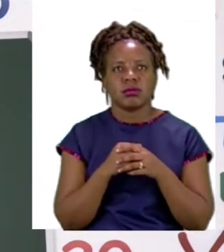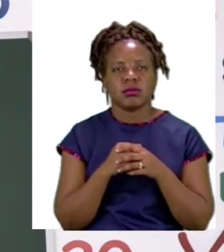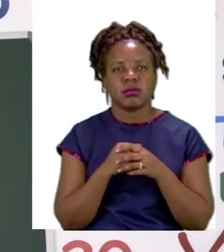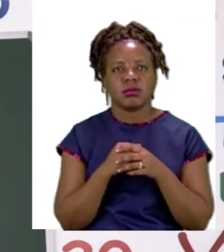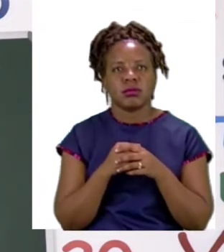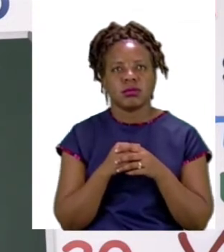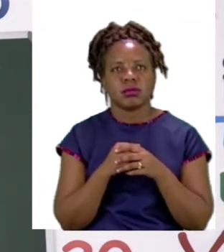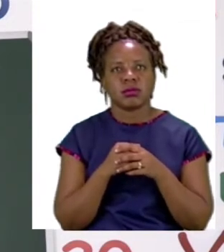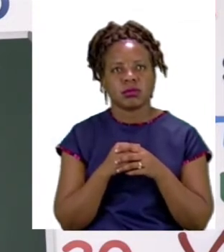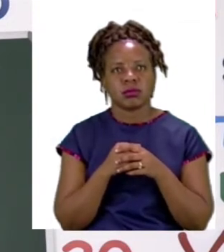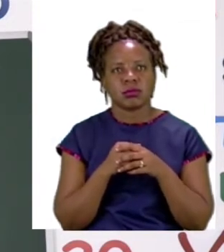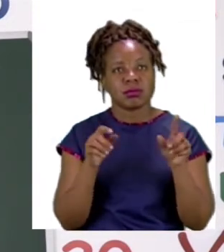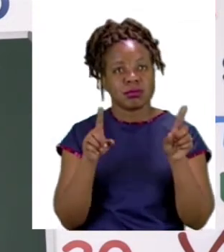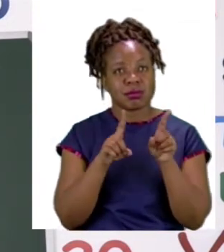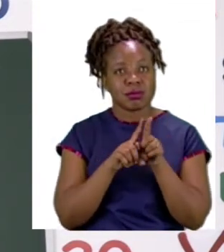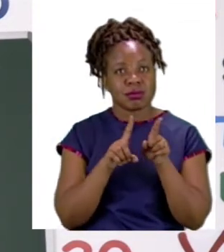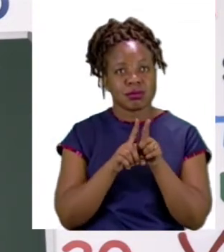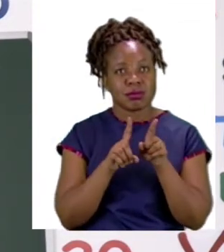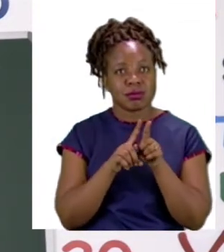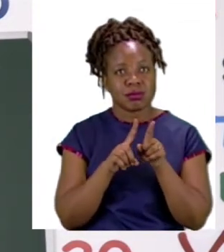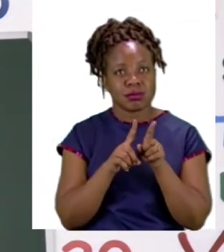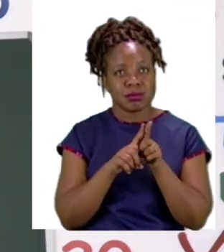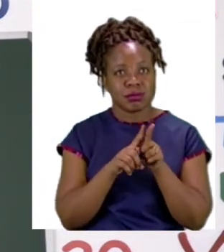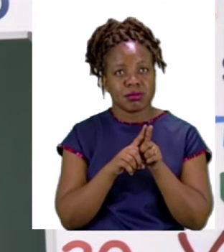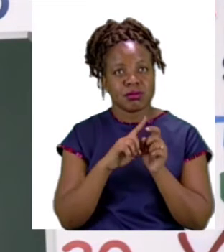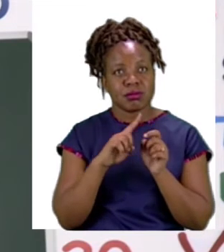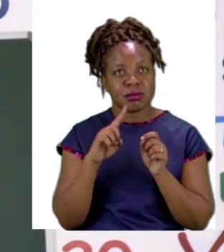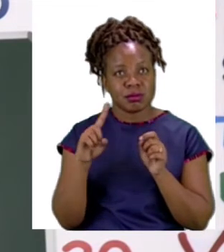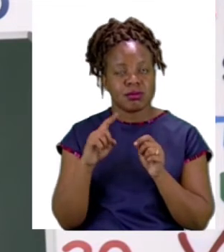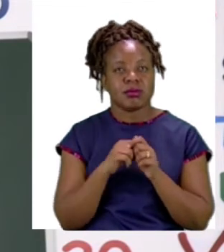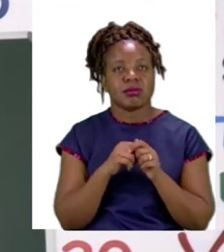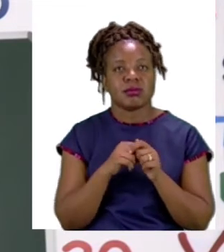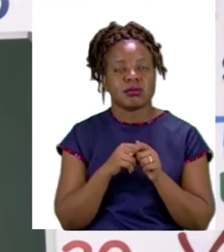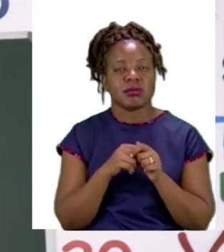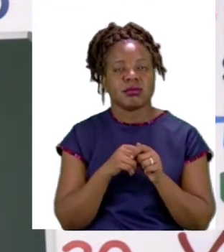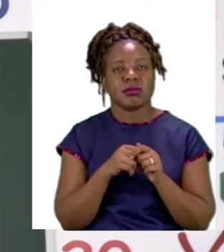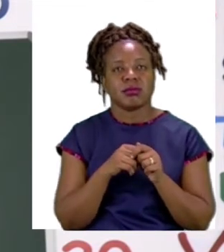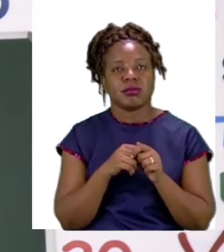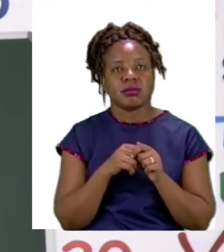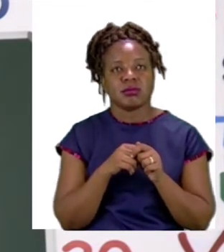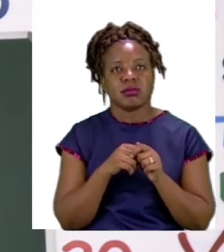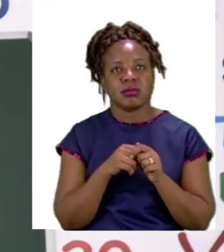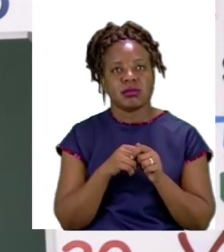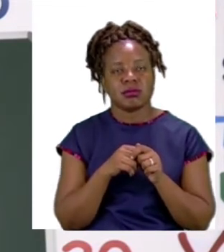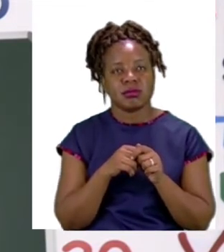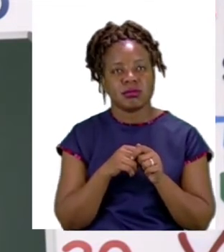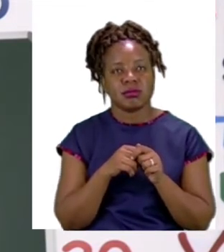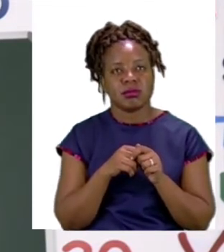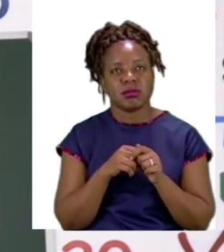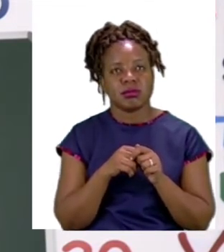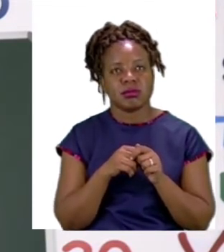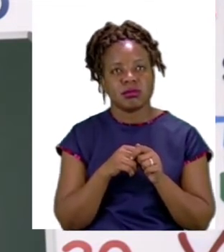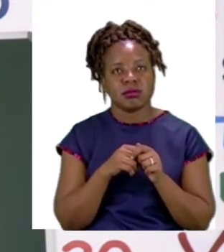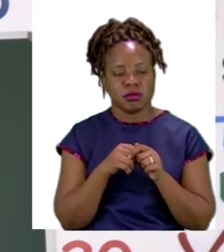pencil, which means including the eraser, and you make sure that it is in line. Once